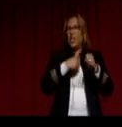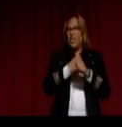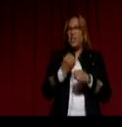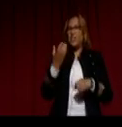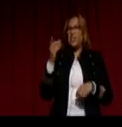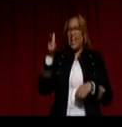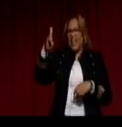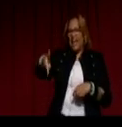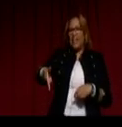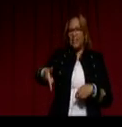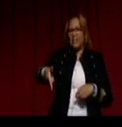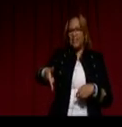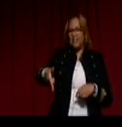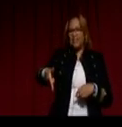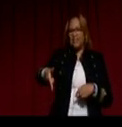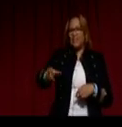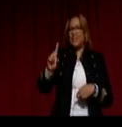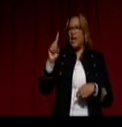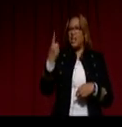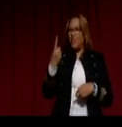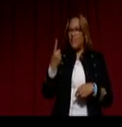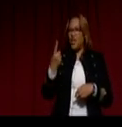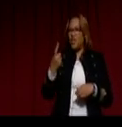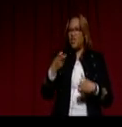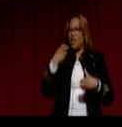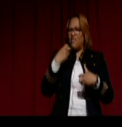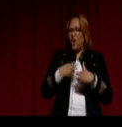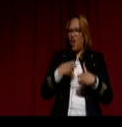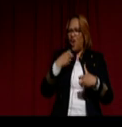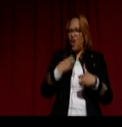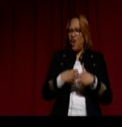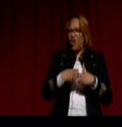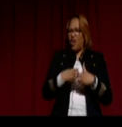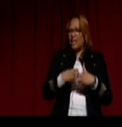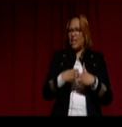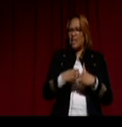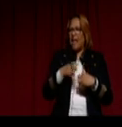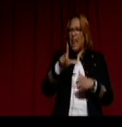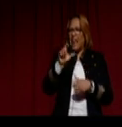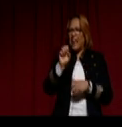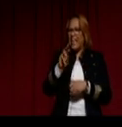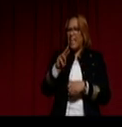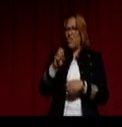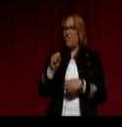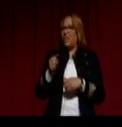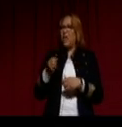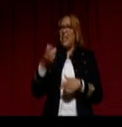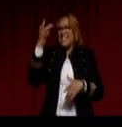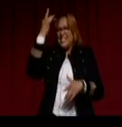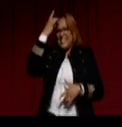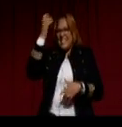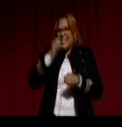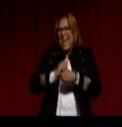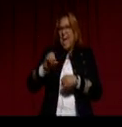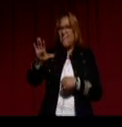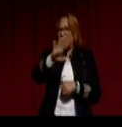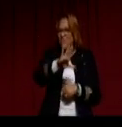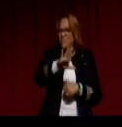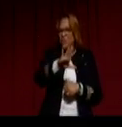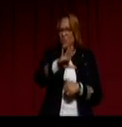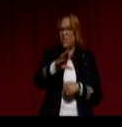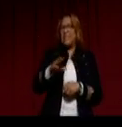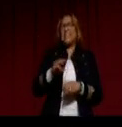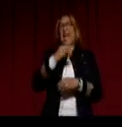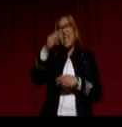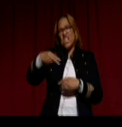battle. That's the first, but hardly the only time that pandemics have influenced Western